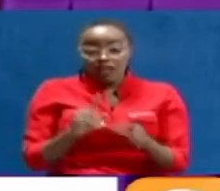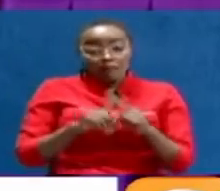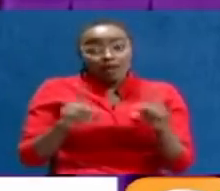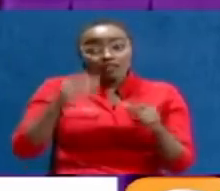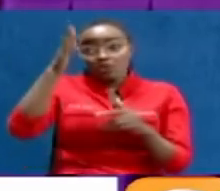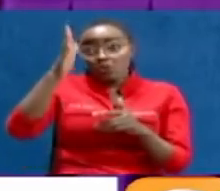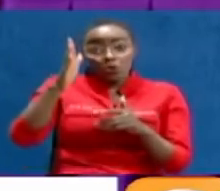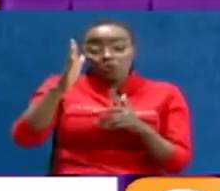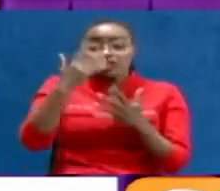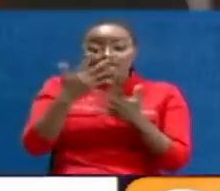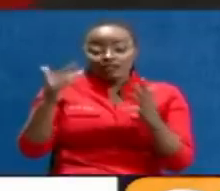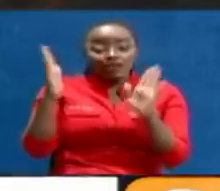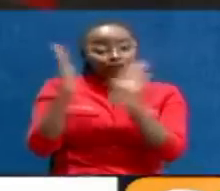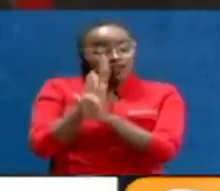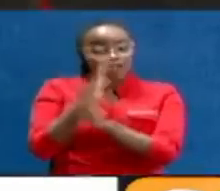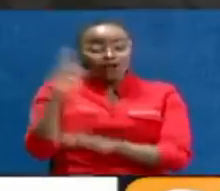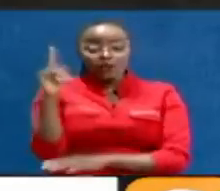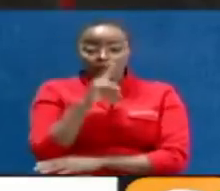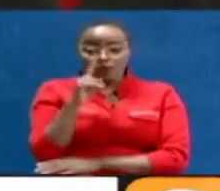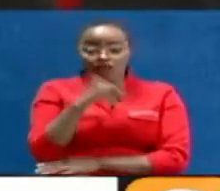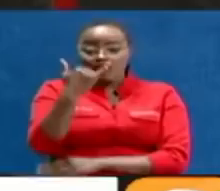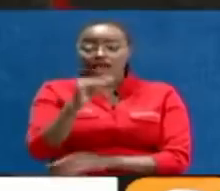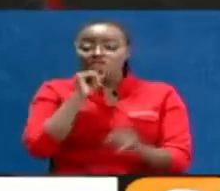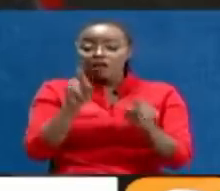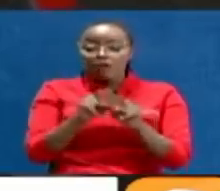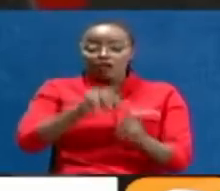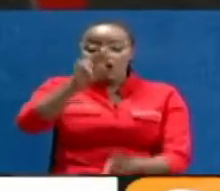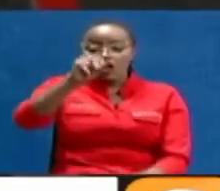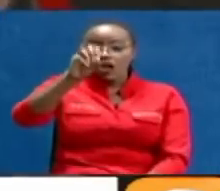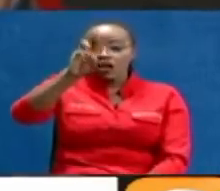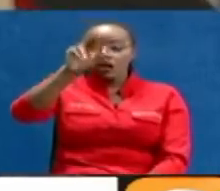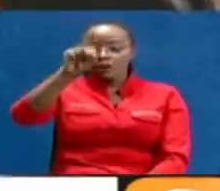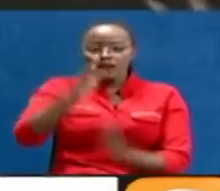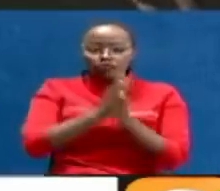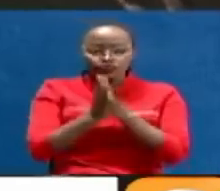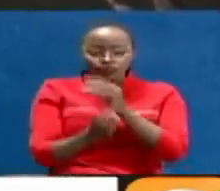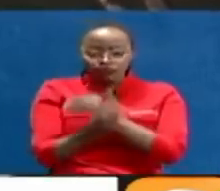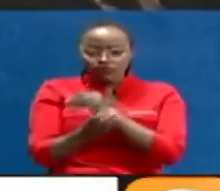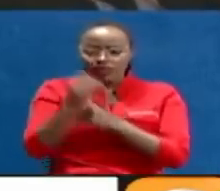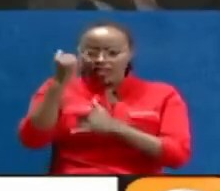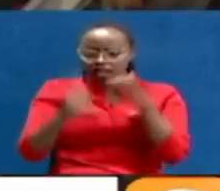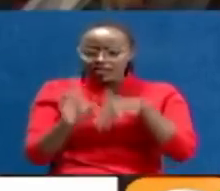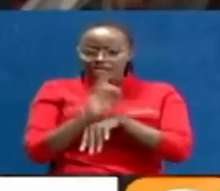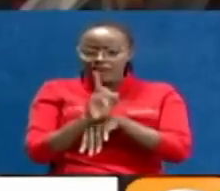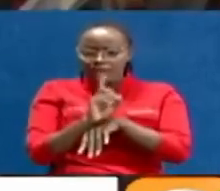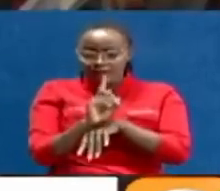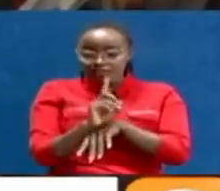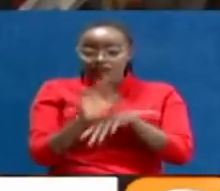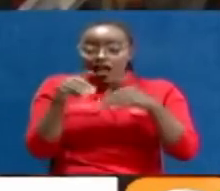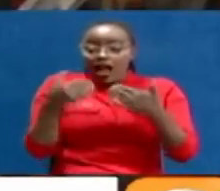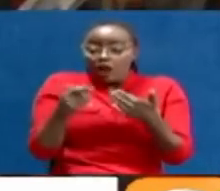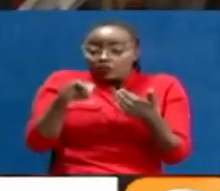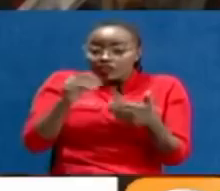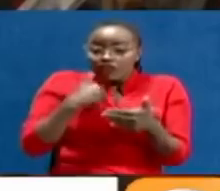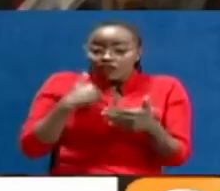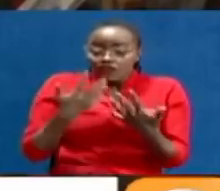Lakini ya Mungu imefichwa sana, Professor. His younger brother, Norman Nyaga, narrated his brother's last minutes and how he